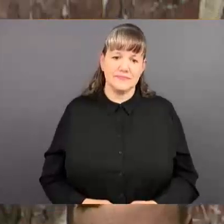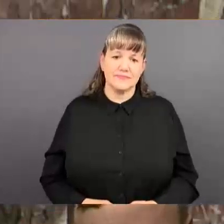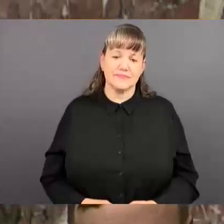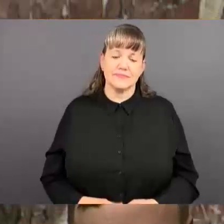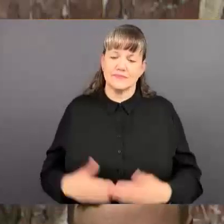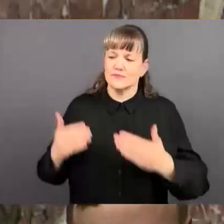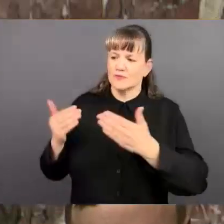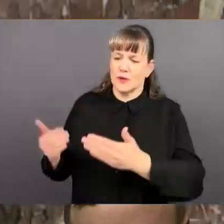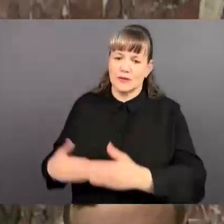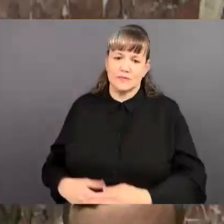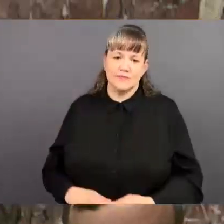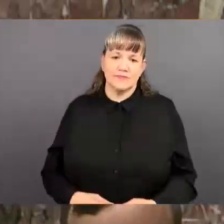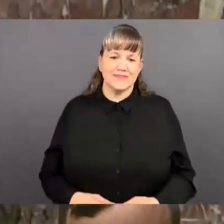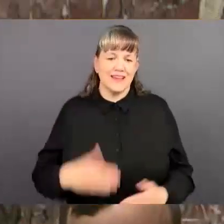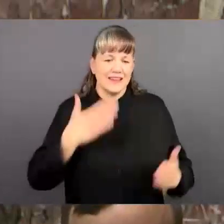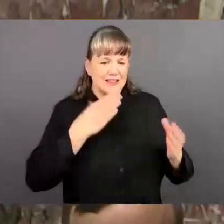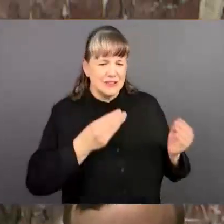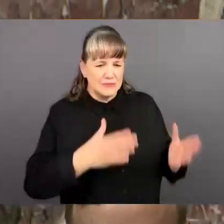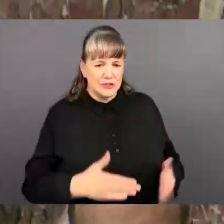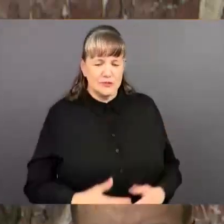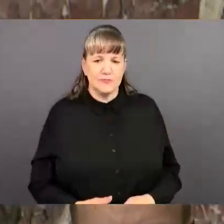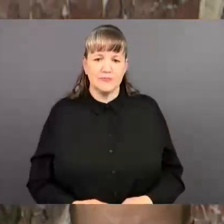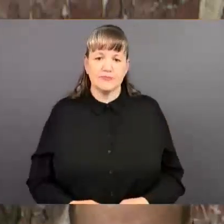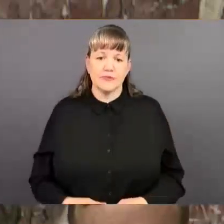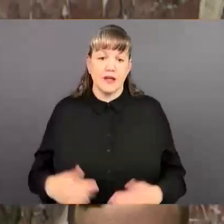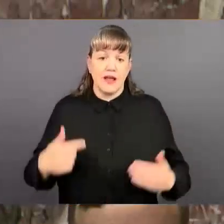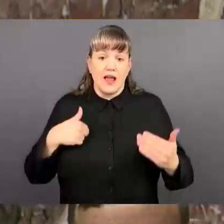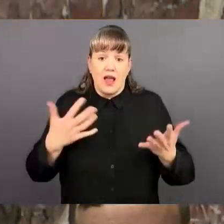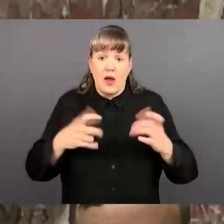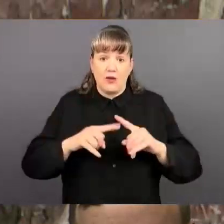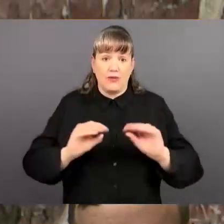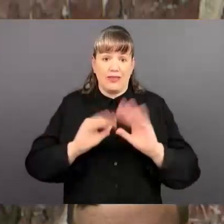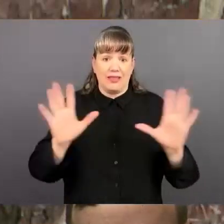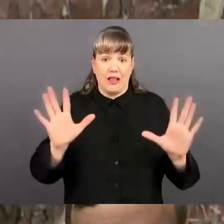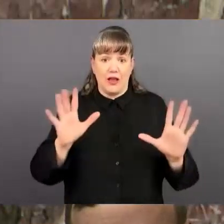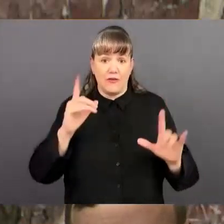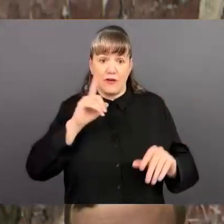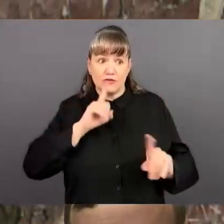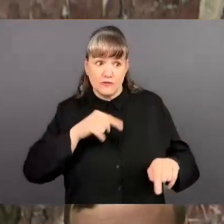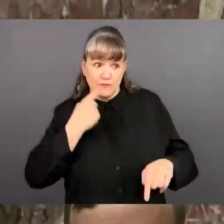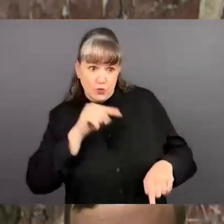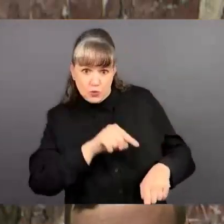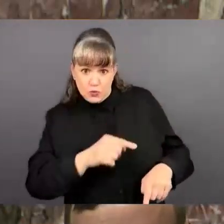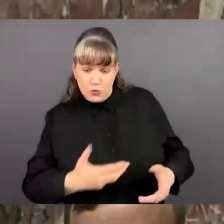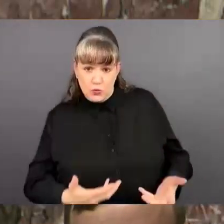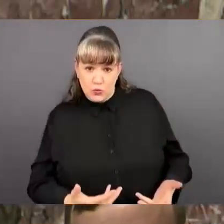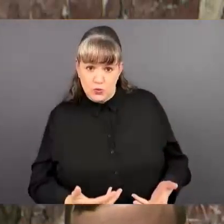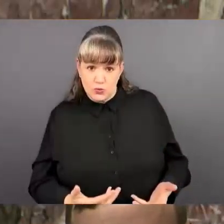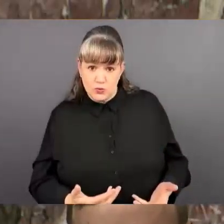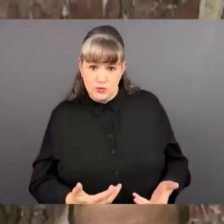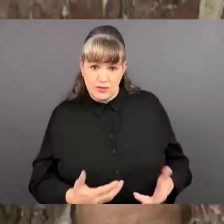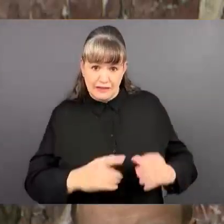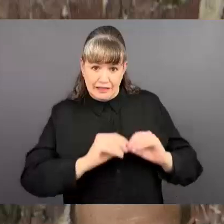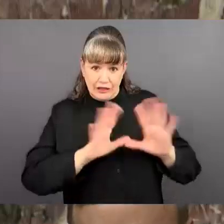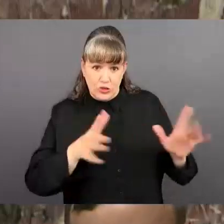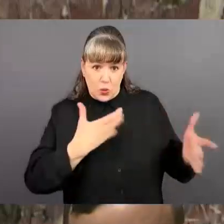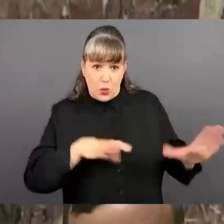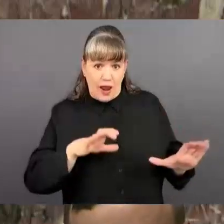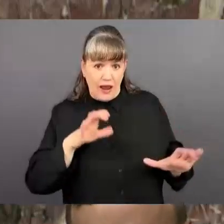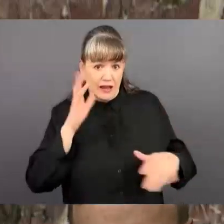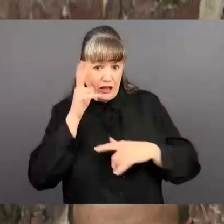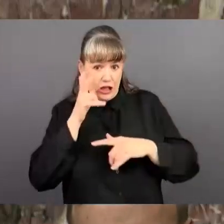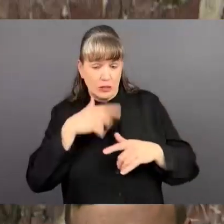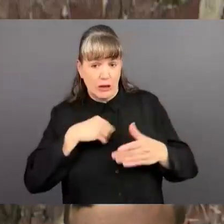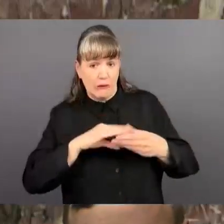I wanted to provide a really good answer for the members, but they're clearly not interested in hearing. So you know what I will provide? A quote